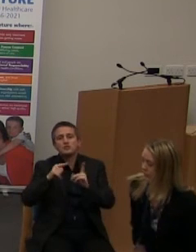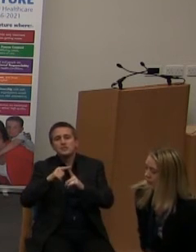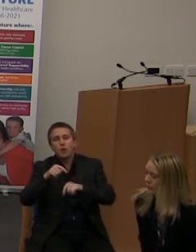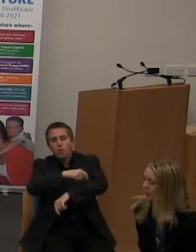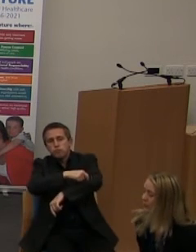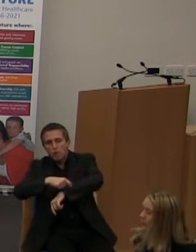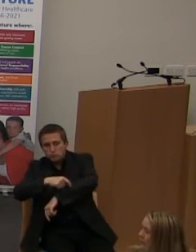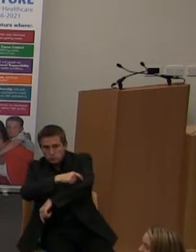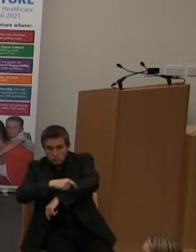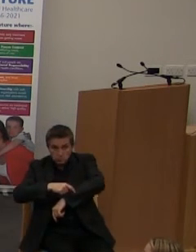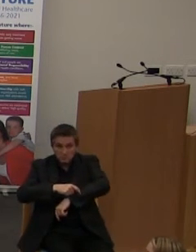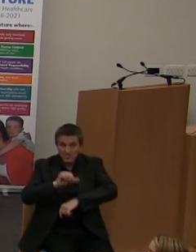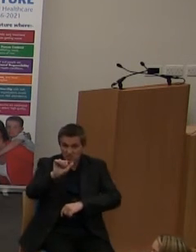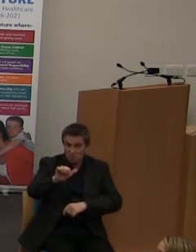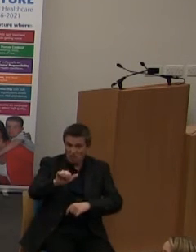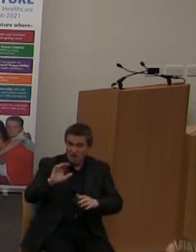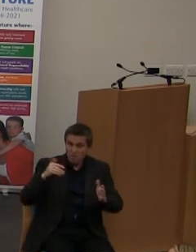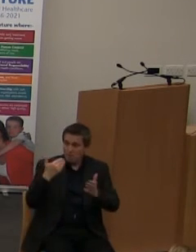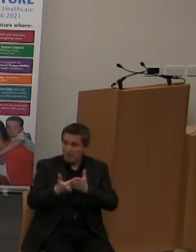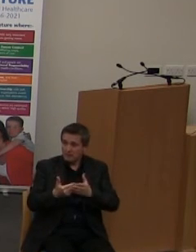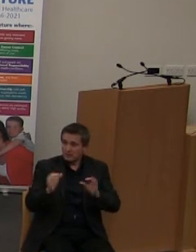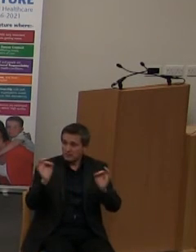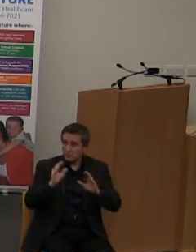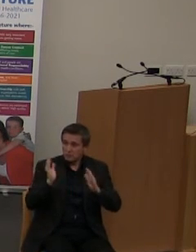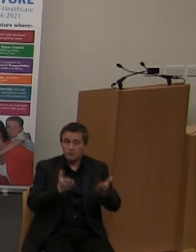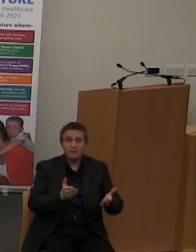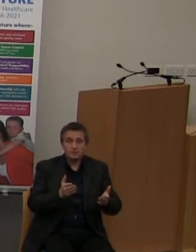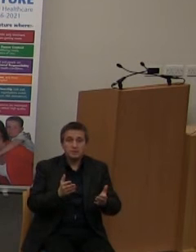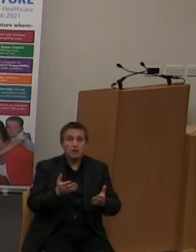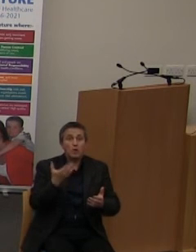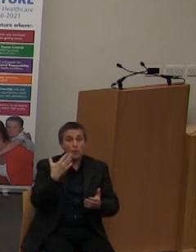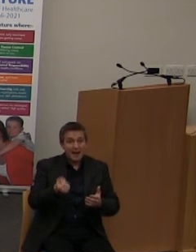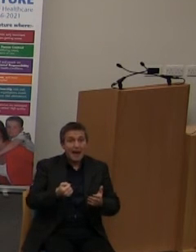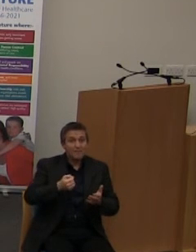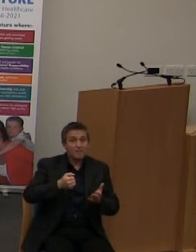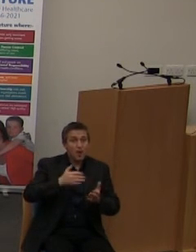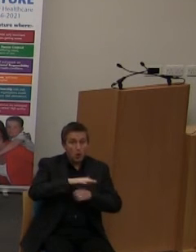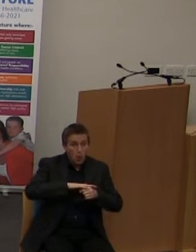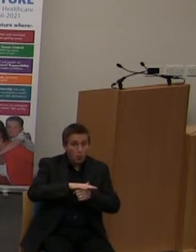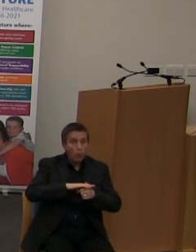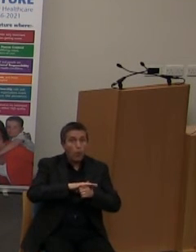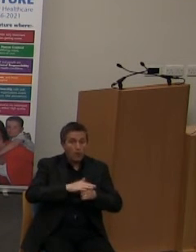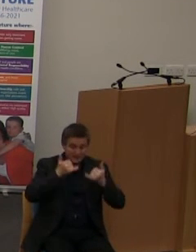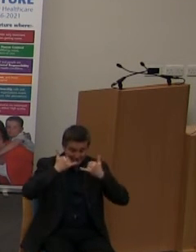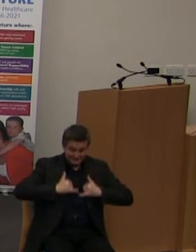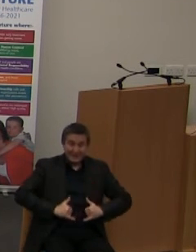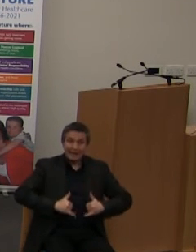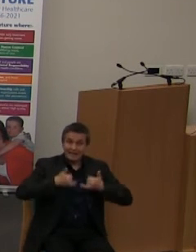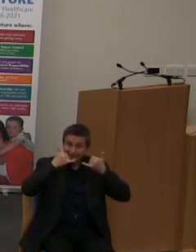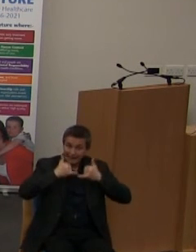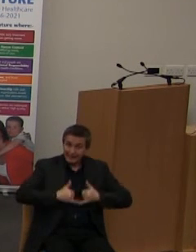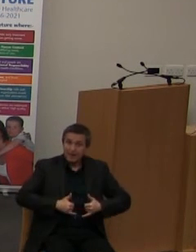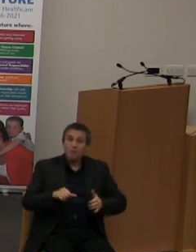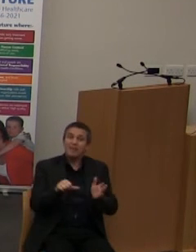has been a gap for us previously. We do have DEXA scanning available locally. One of the issues around the siting